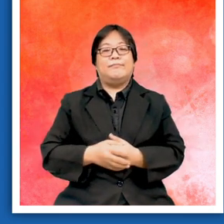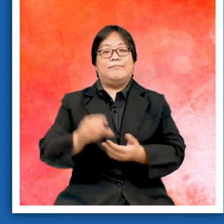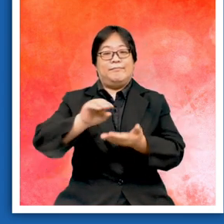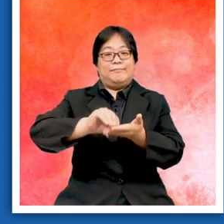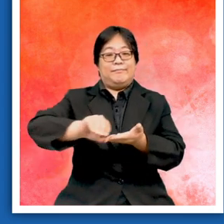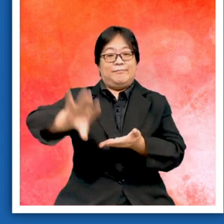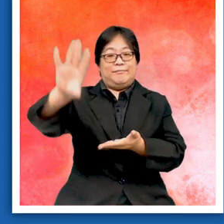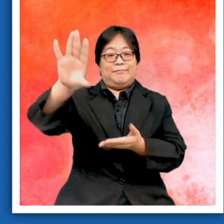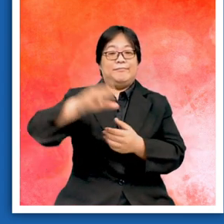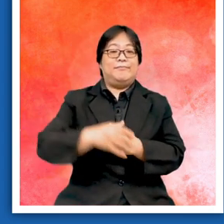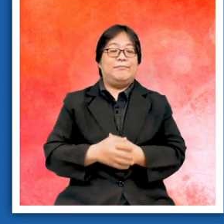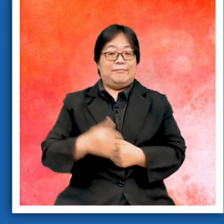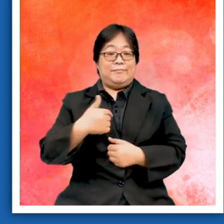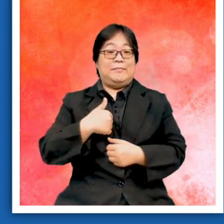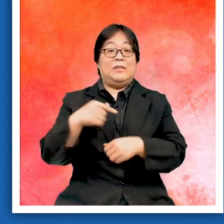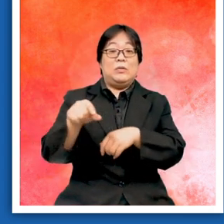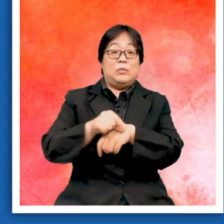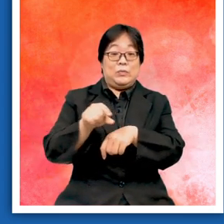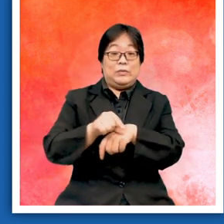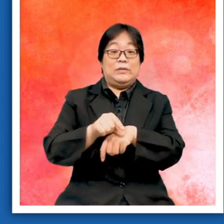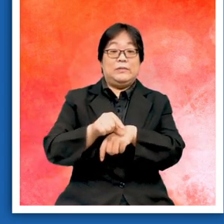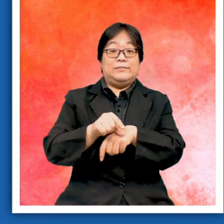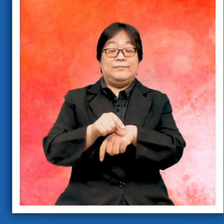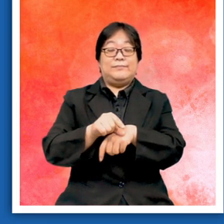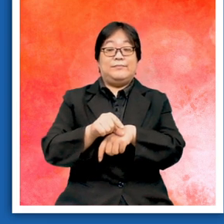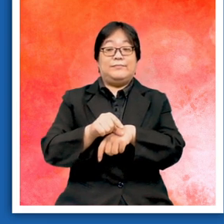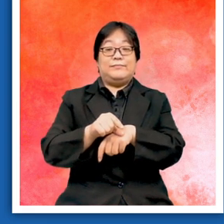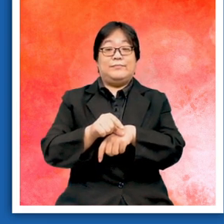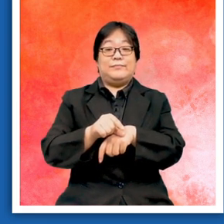slide, which I use to